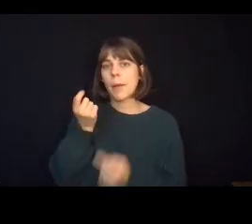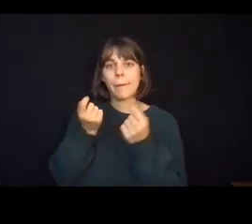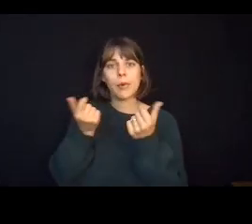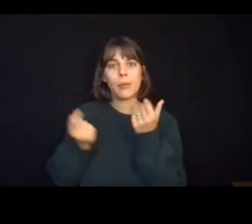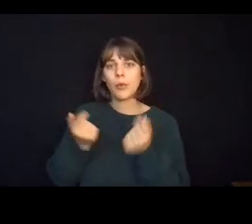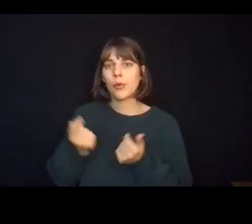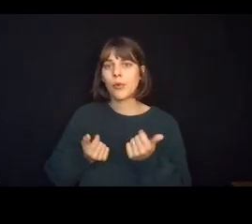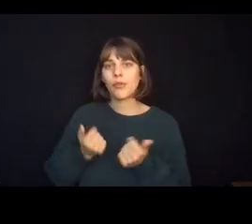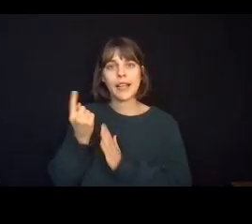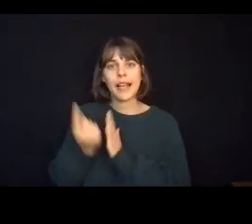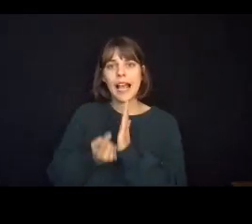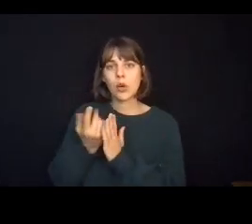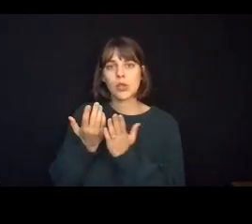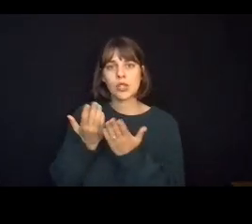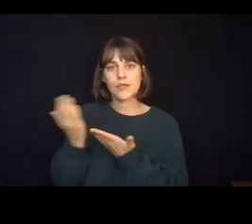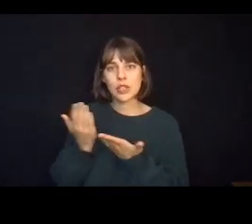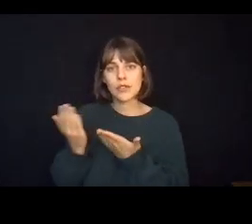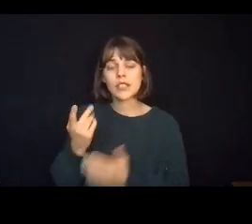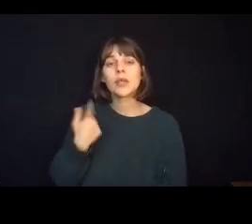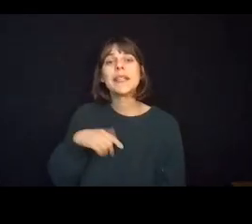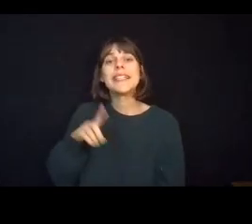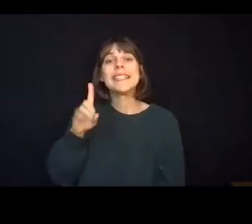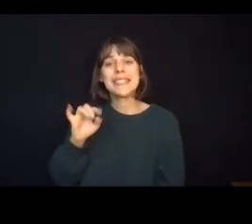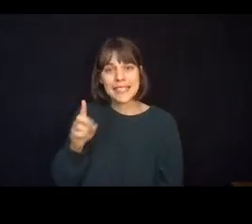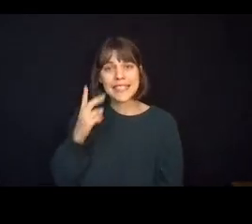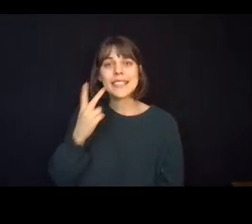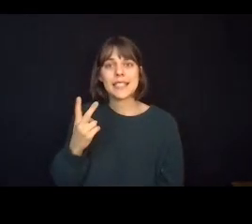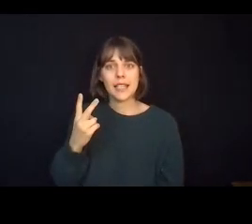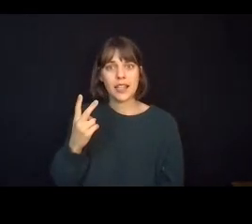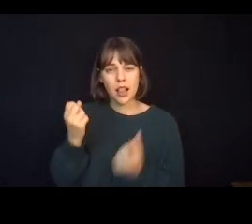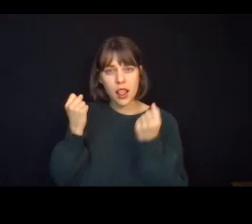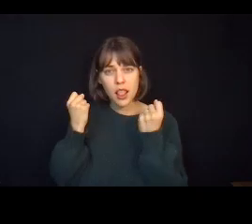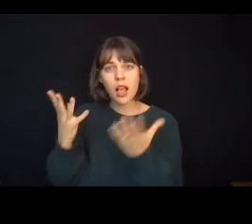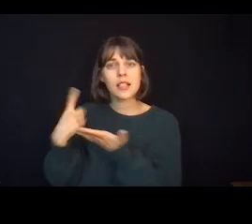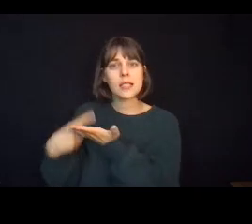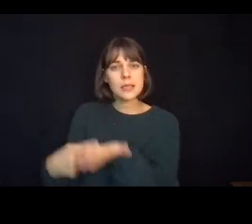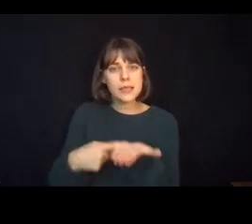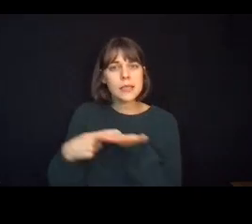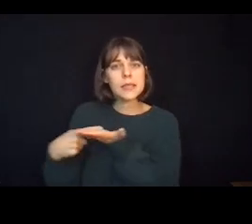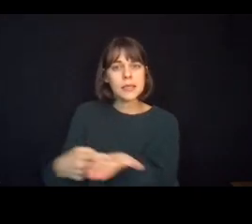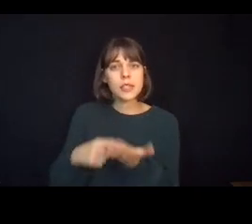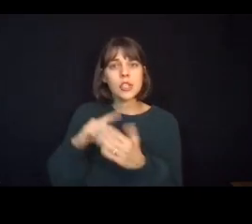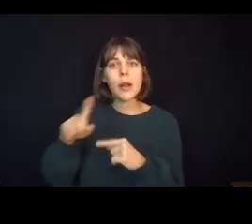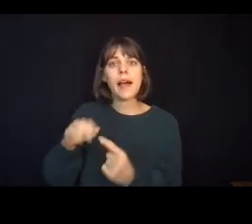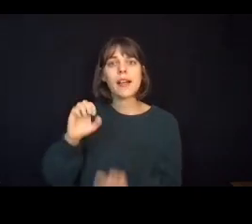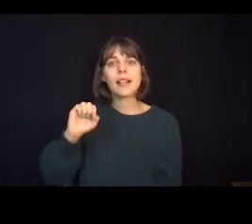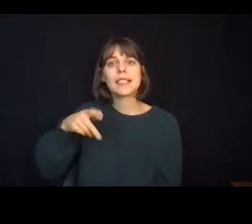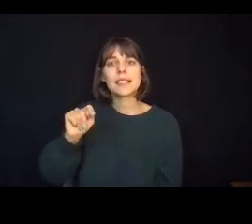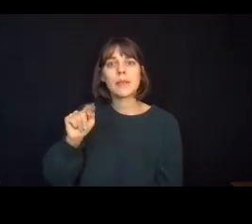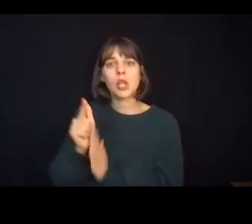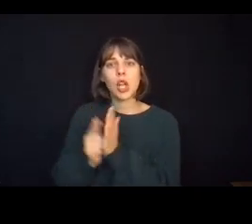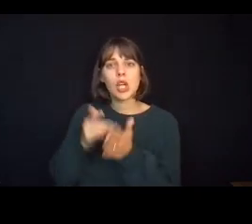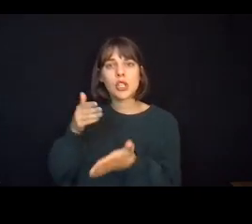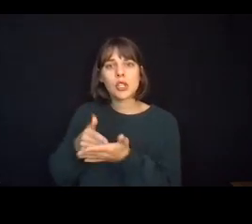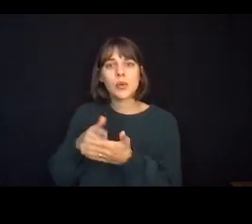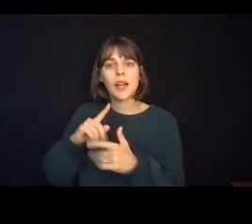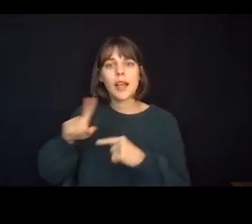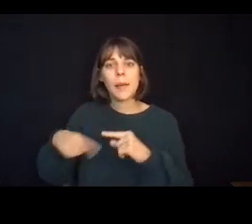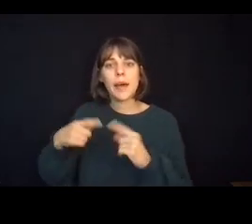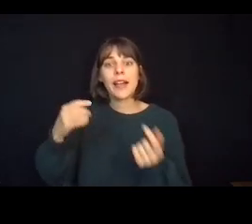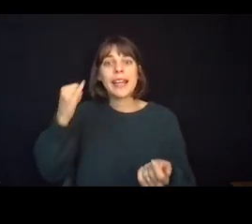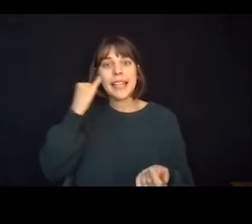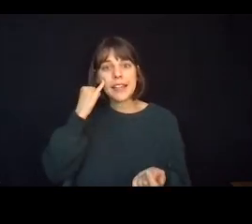hours of service. We did see a lot of conversation on the SEPTA lawsuit around if there is a bank account, so what